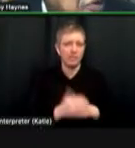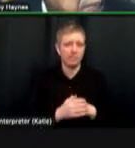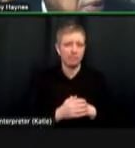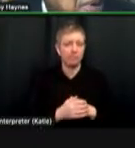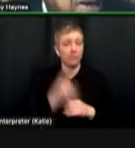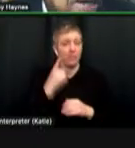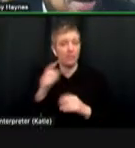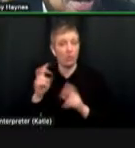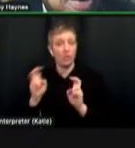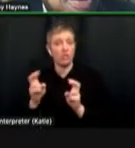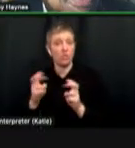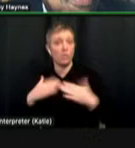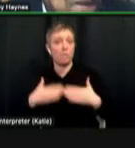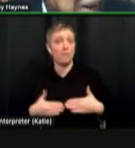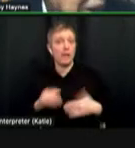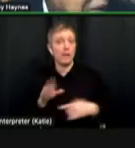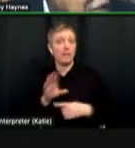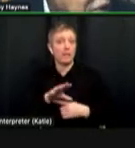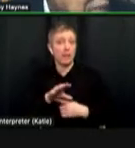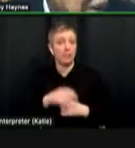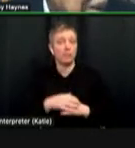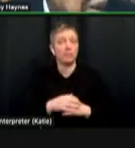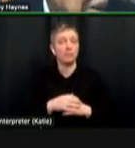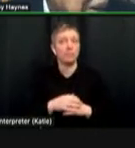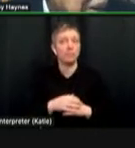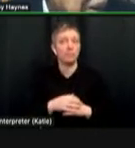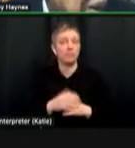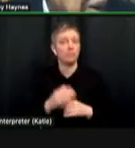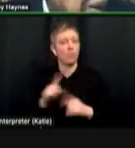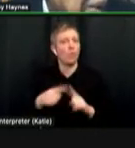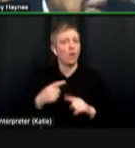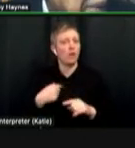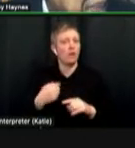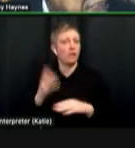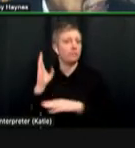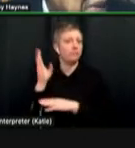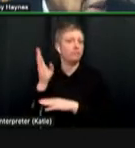when I spoke at the city council meeting,